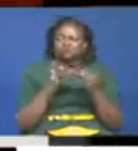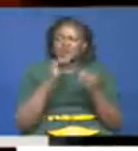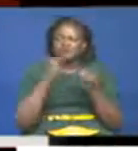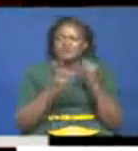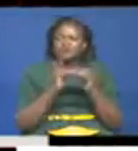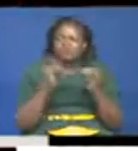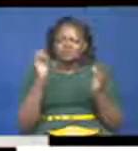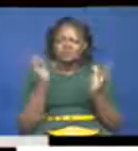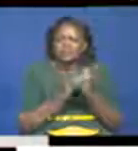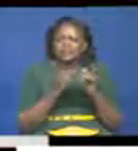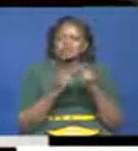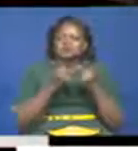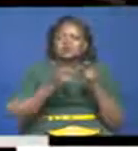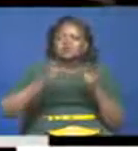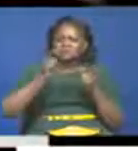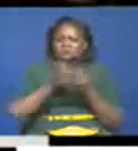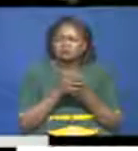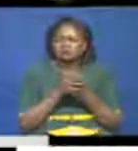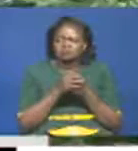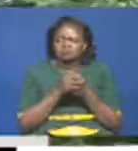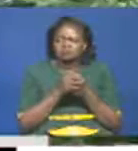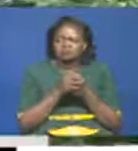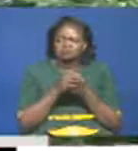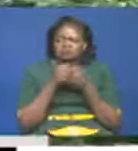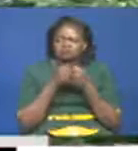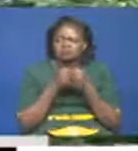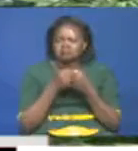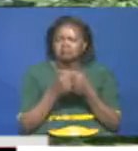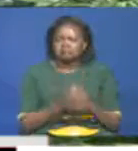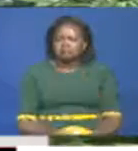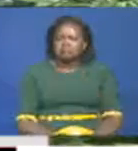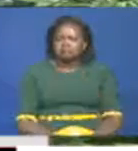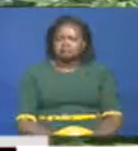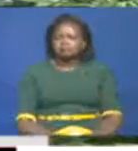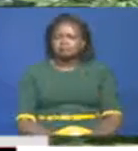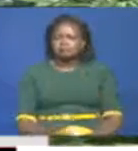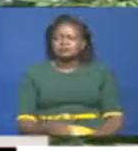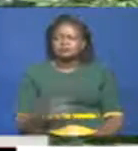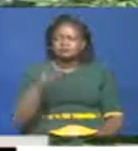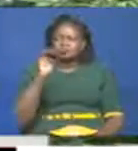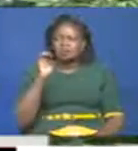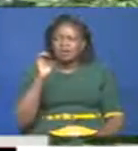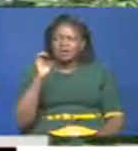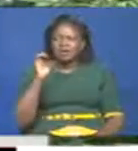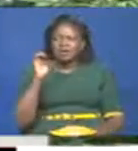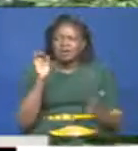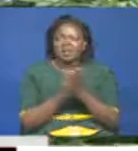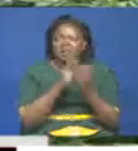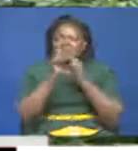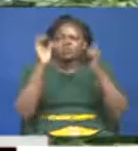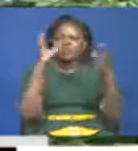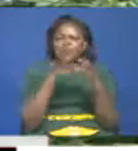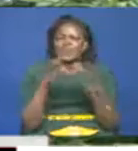impedes their ability to grow and maintain operations. Some larger MSMEs or even utility companies will